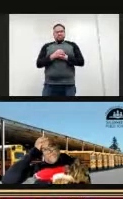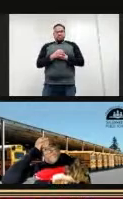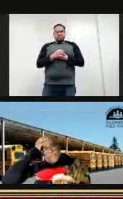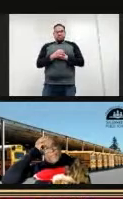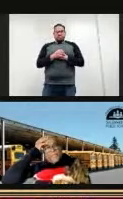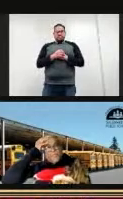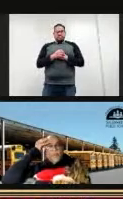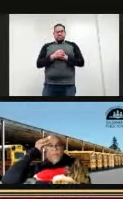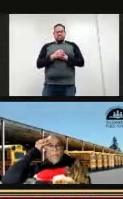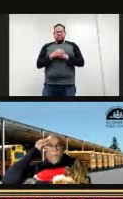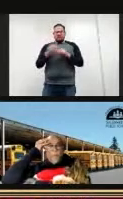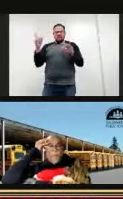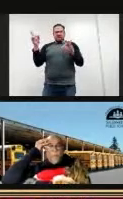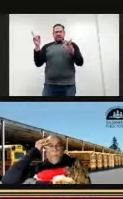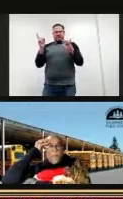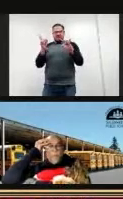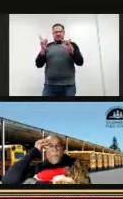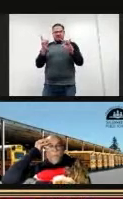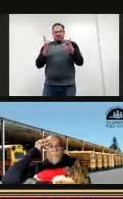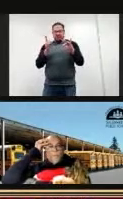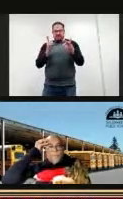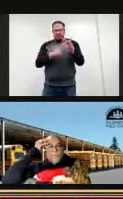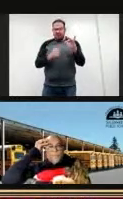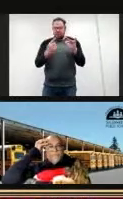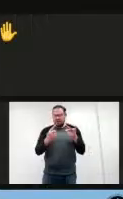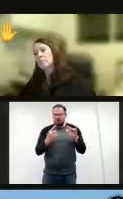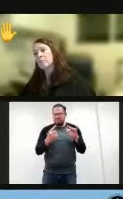Did I skip anyone?